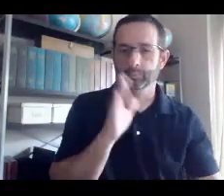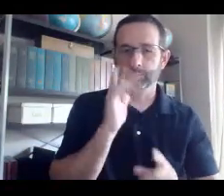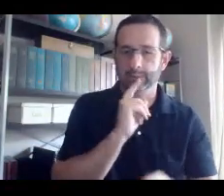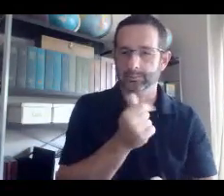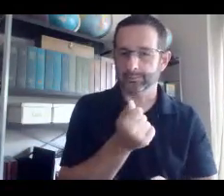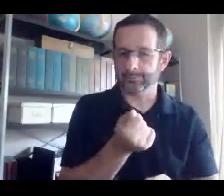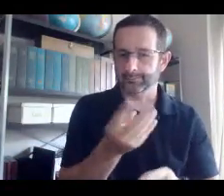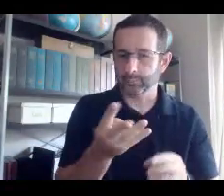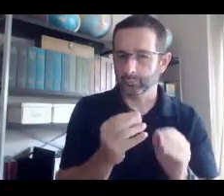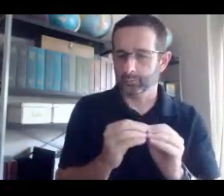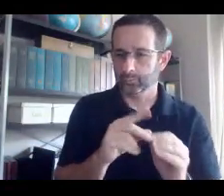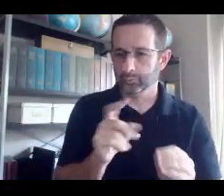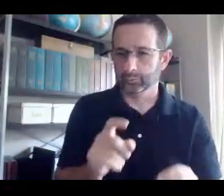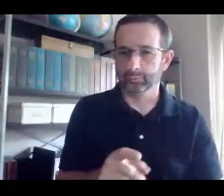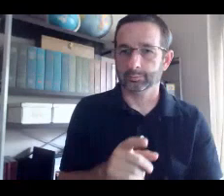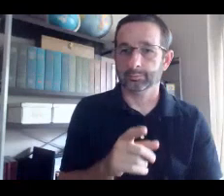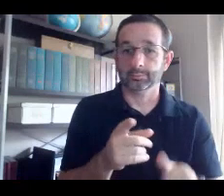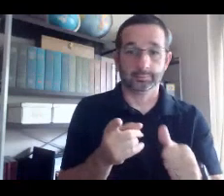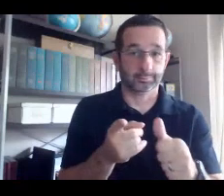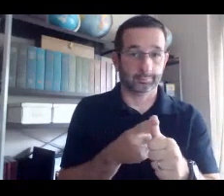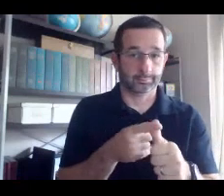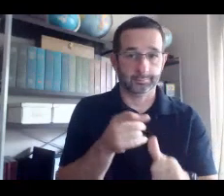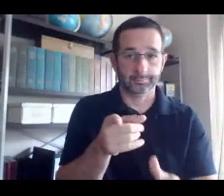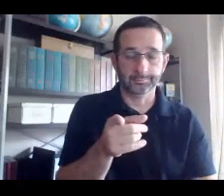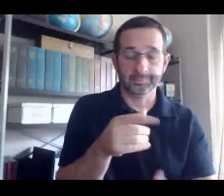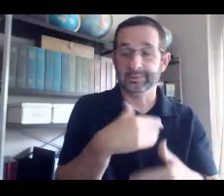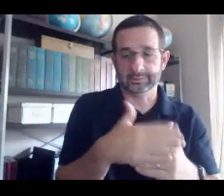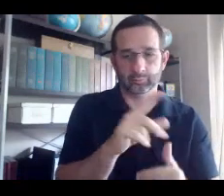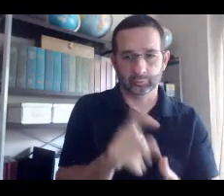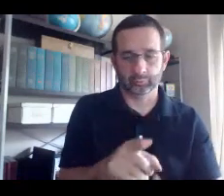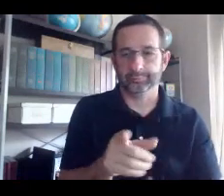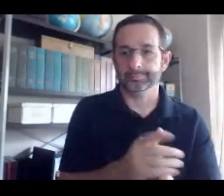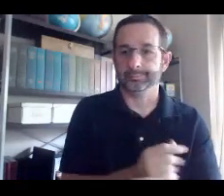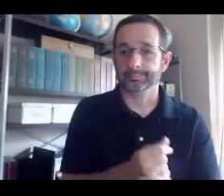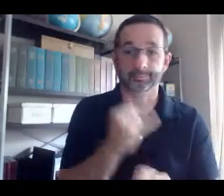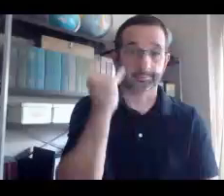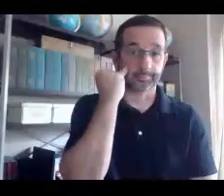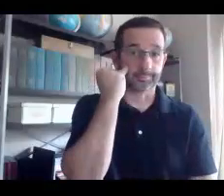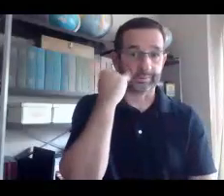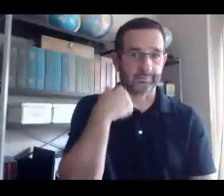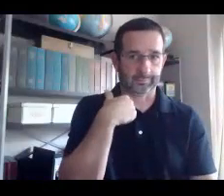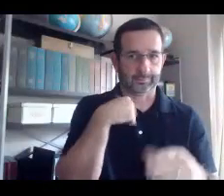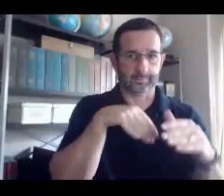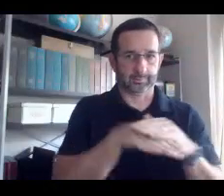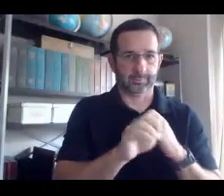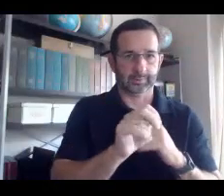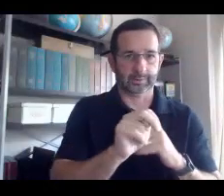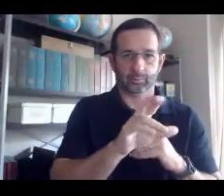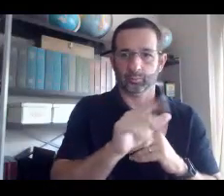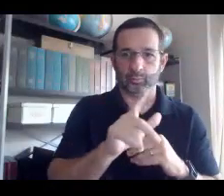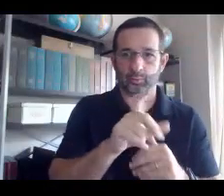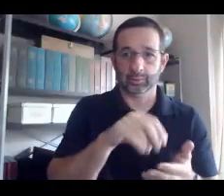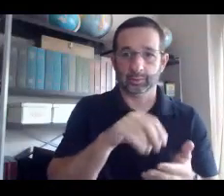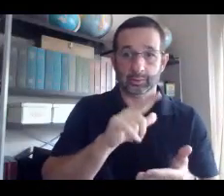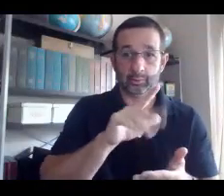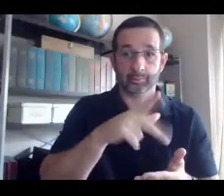All right, we have about 5 minutes remaining, so we'll try to answer some more questions. Next question